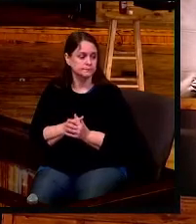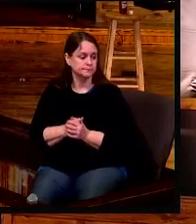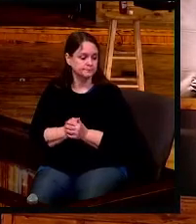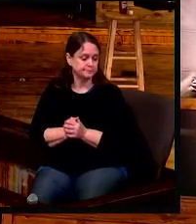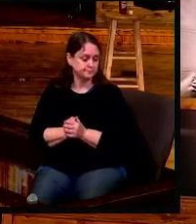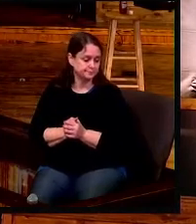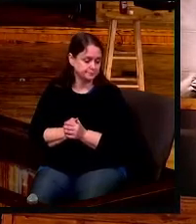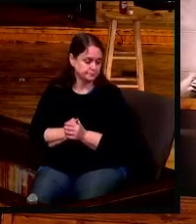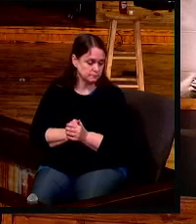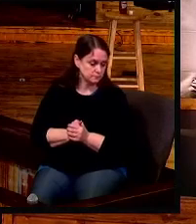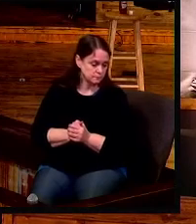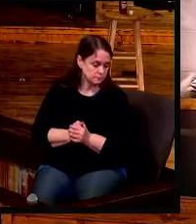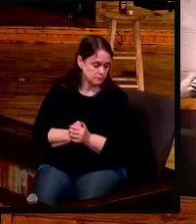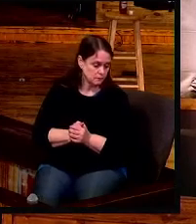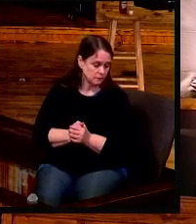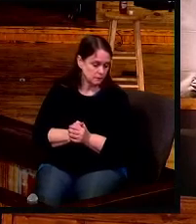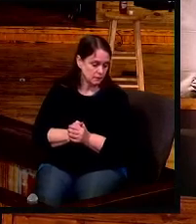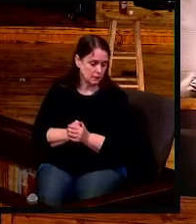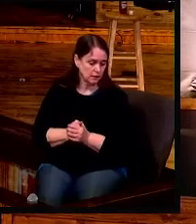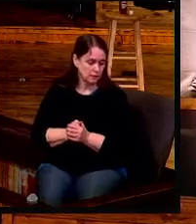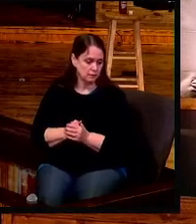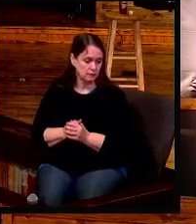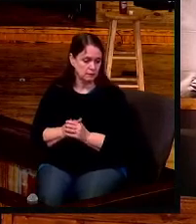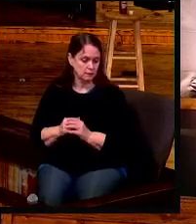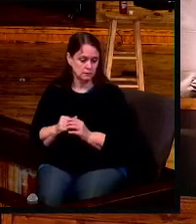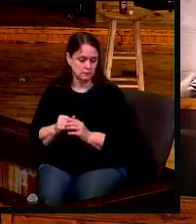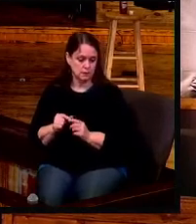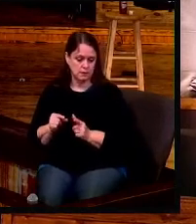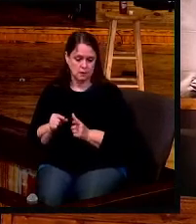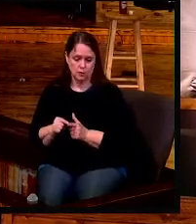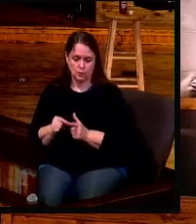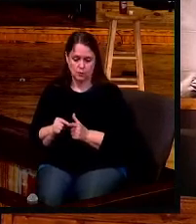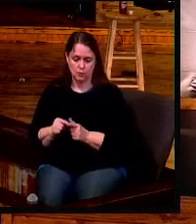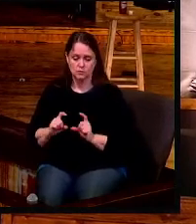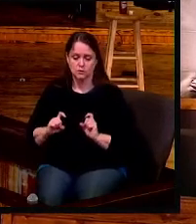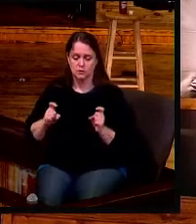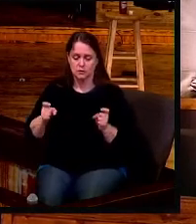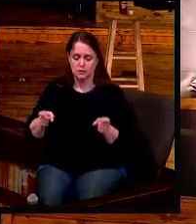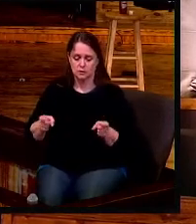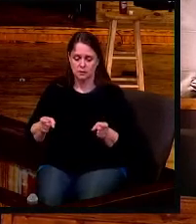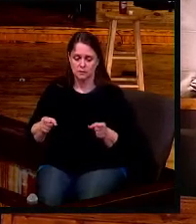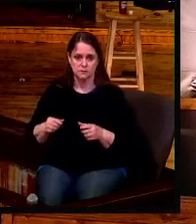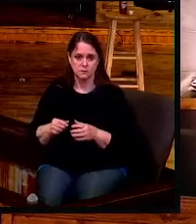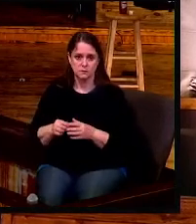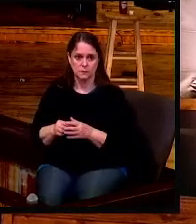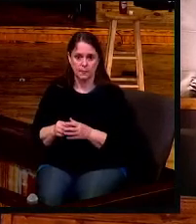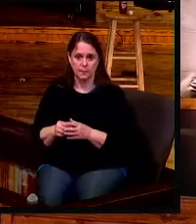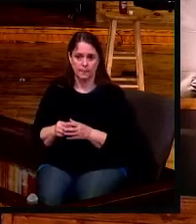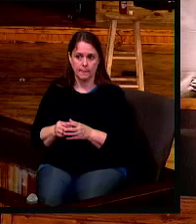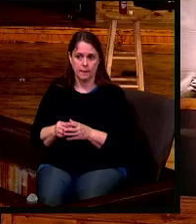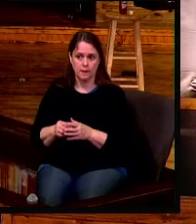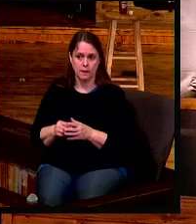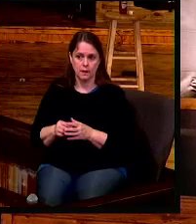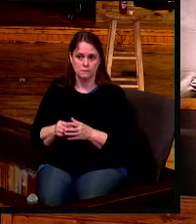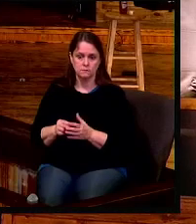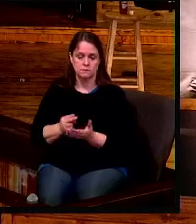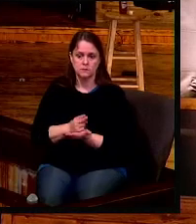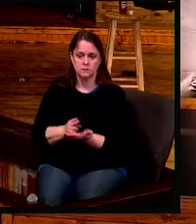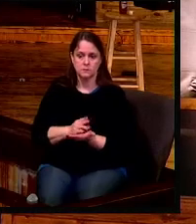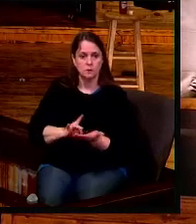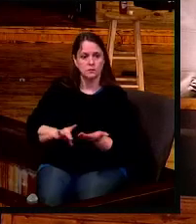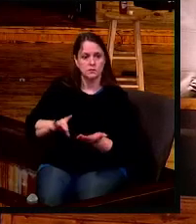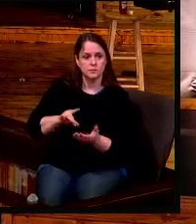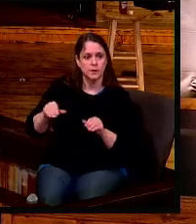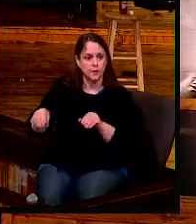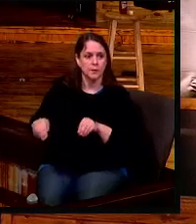word is a gift. Don't grieve God. Don't break his heart. His Holy Spirit moving and breathing in you